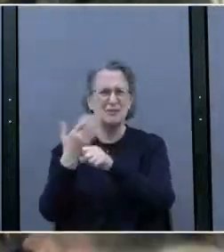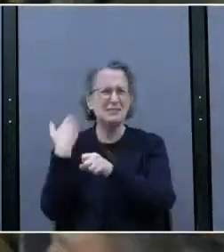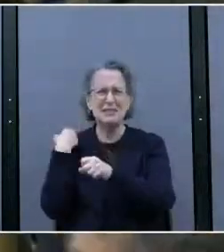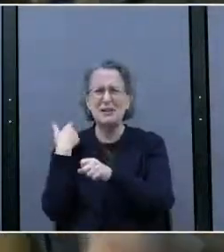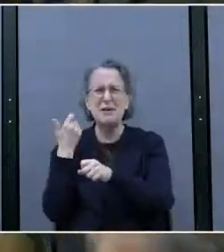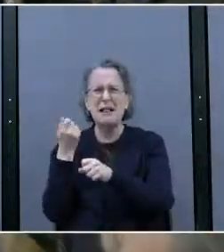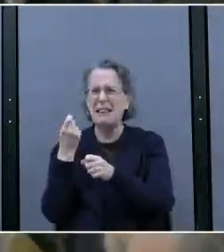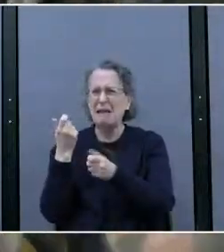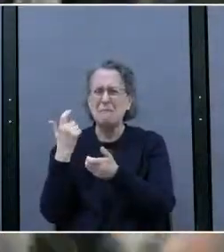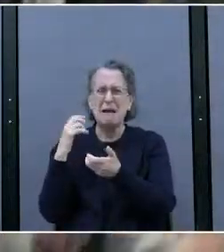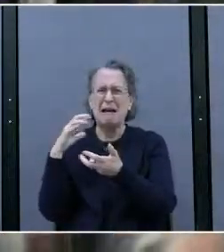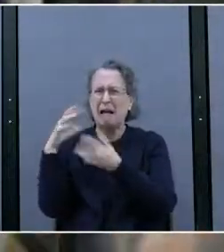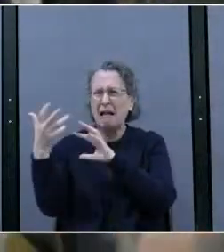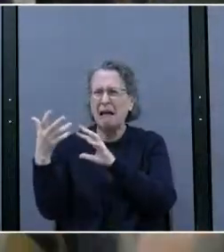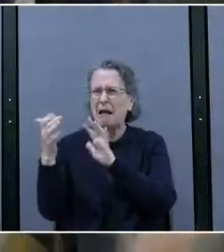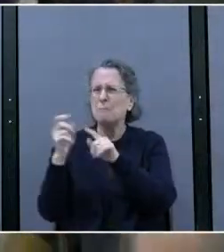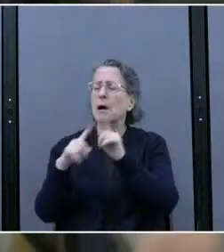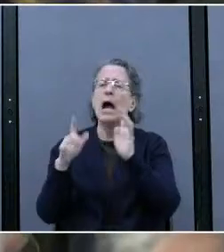yes.